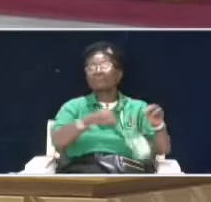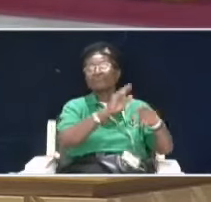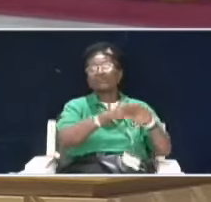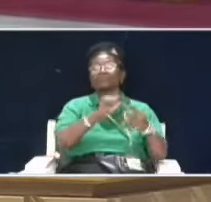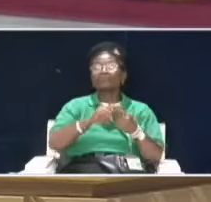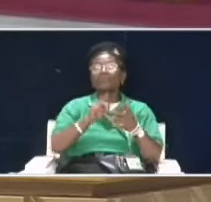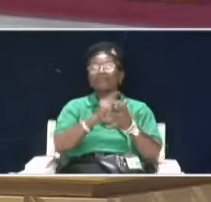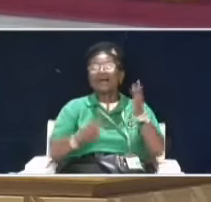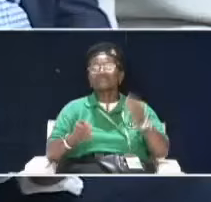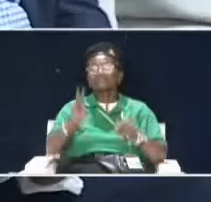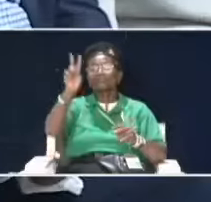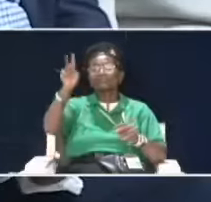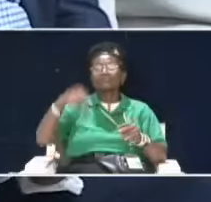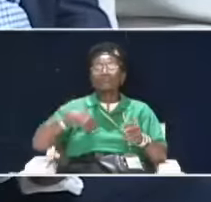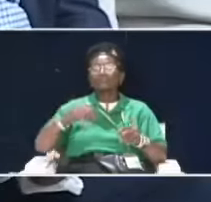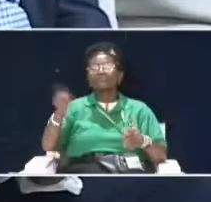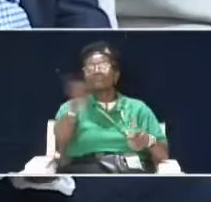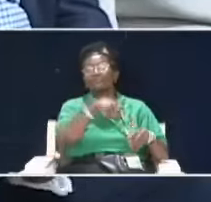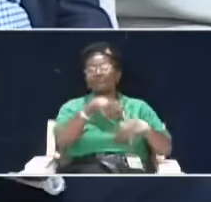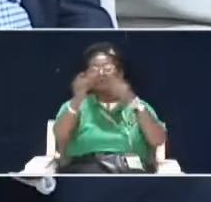Are you going through a storm?